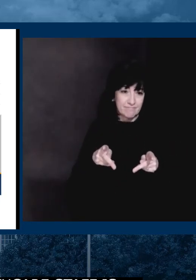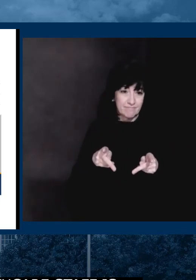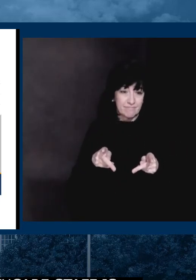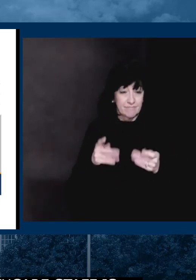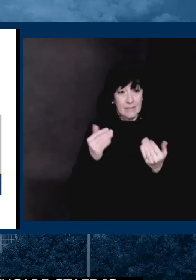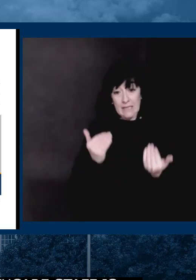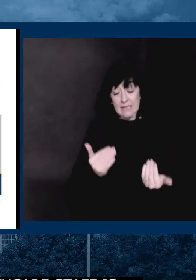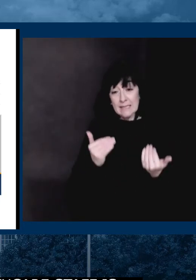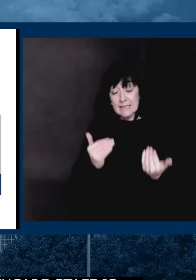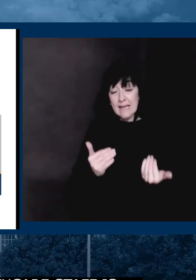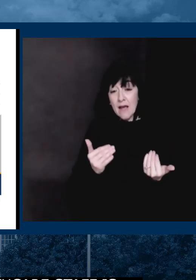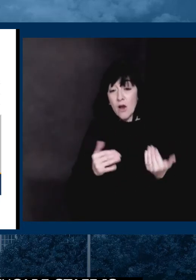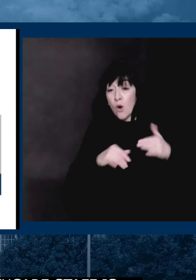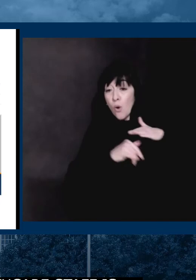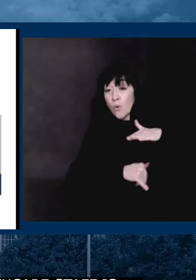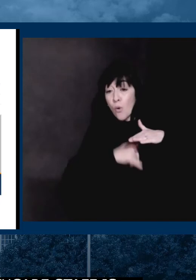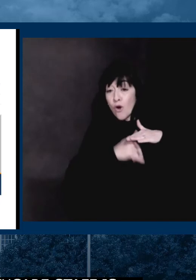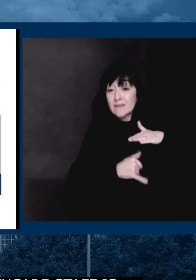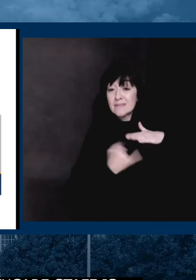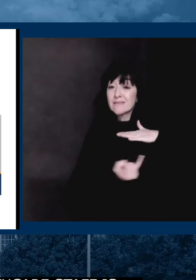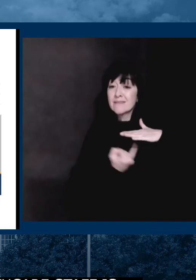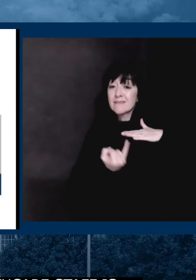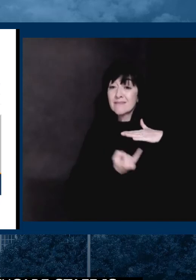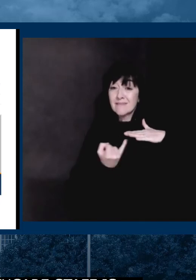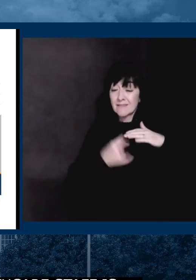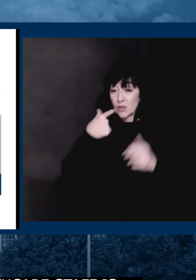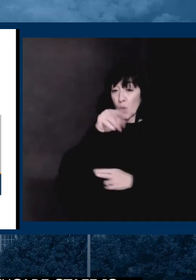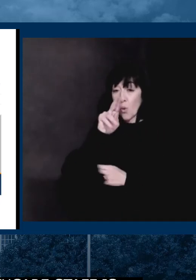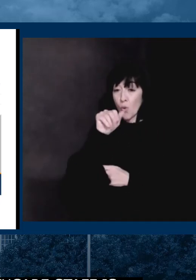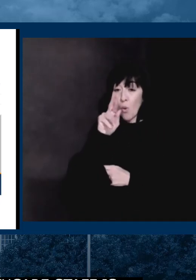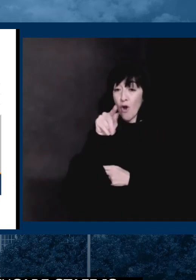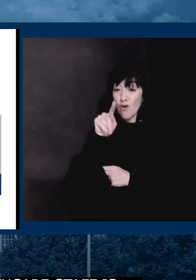reduced to 10 days with a test at 7